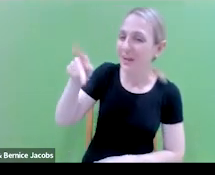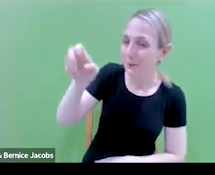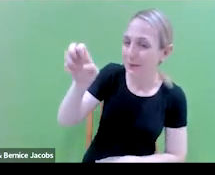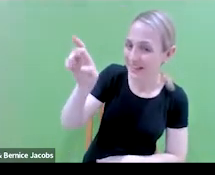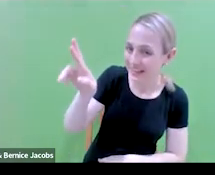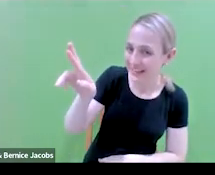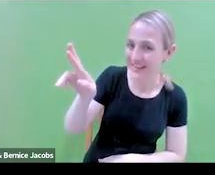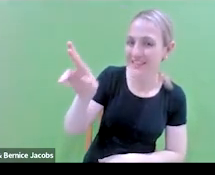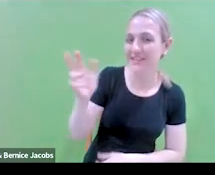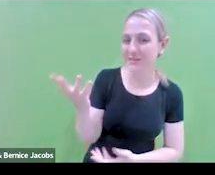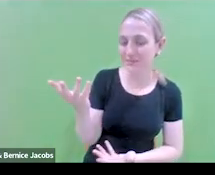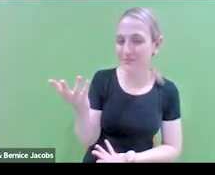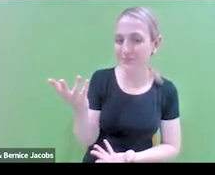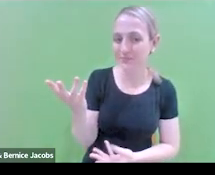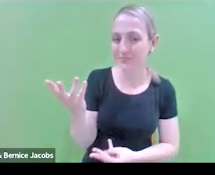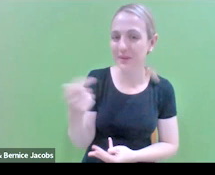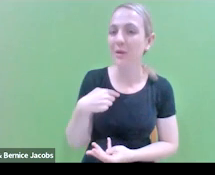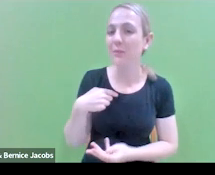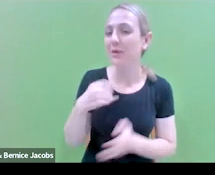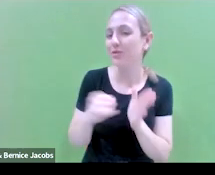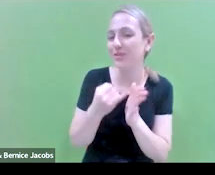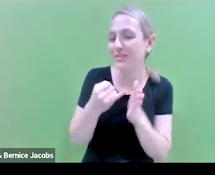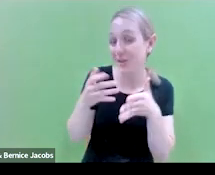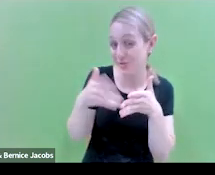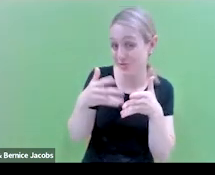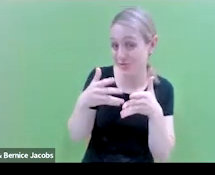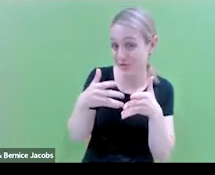comes from built environments. And just to tell you a little joke, Peter.